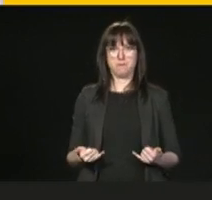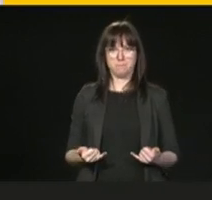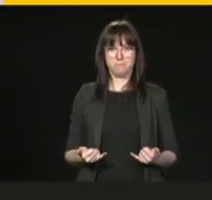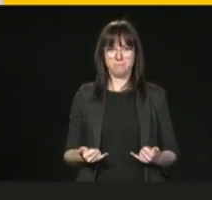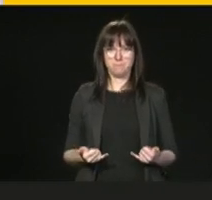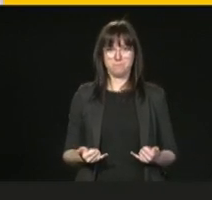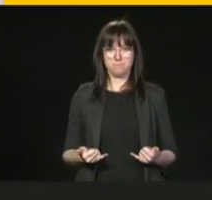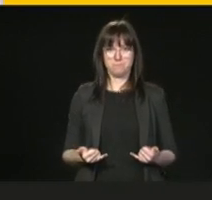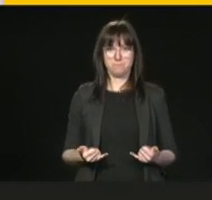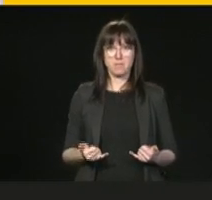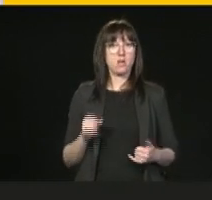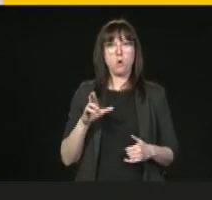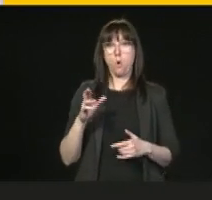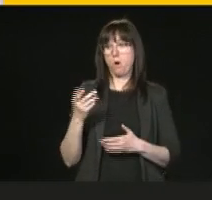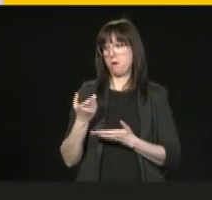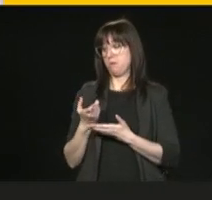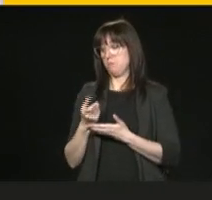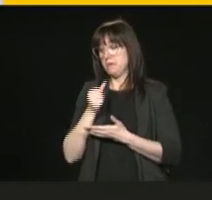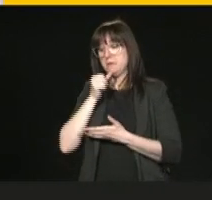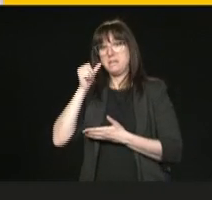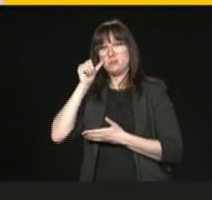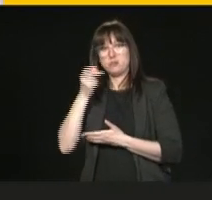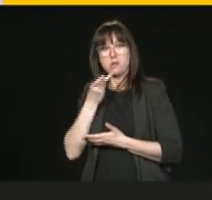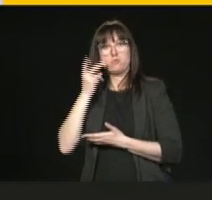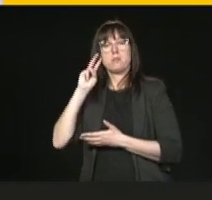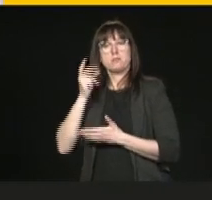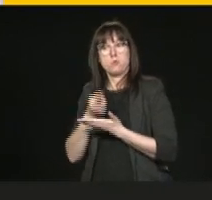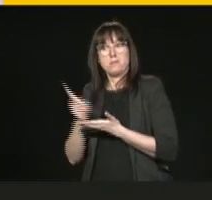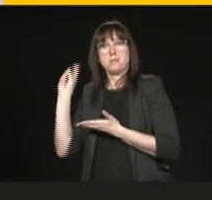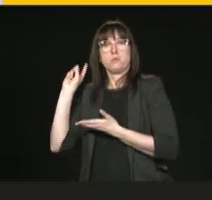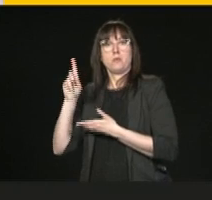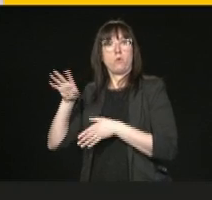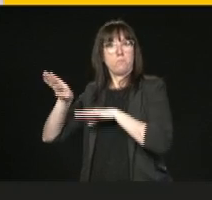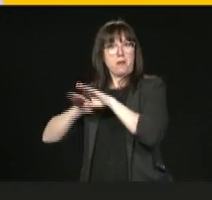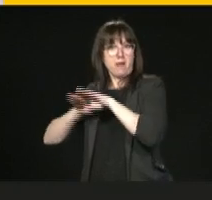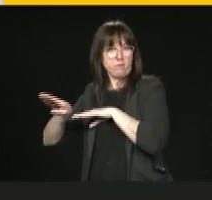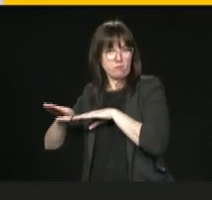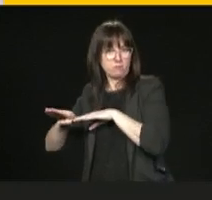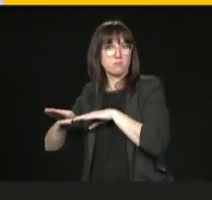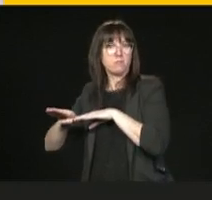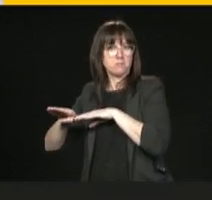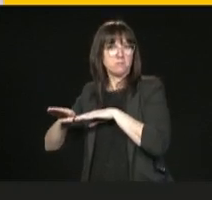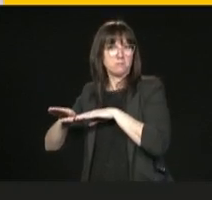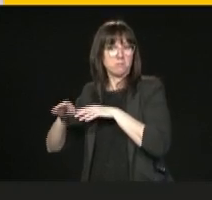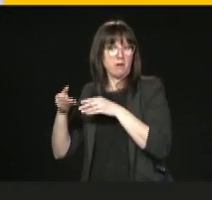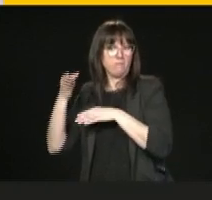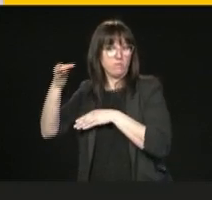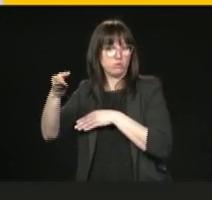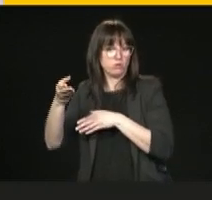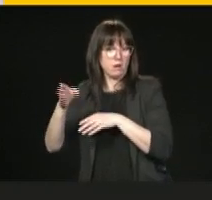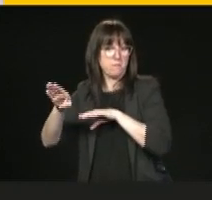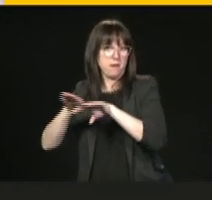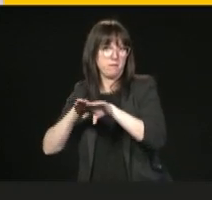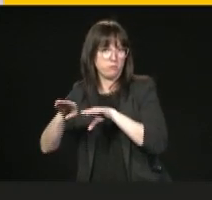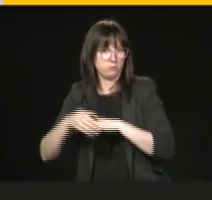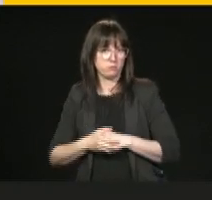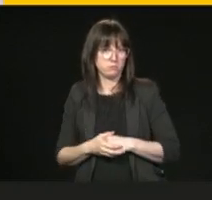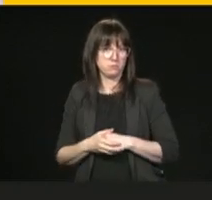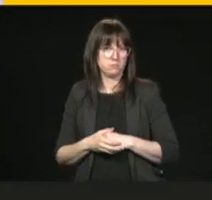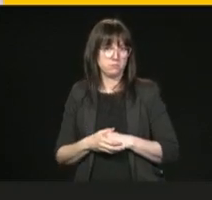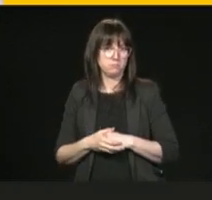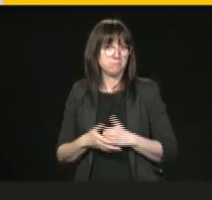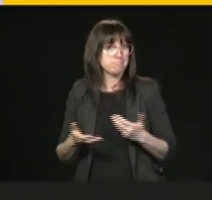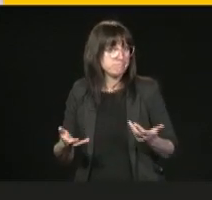choices they made over the past few days, choices they will be making over the coming few days. I am incredibly